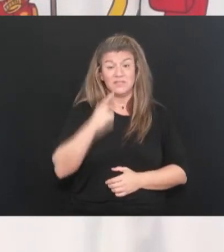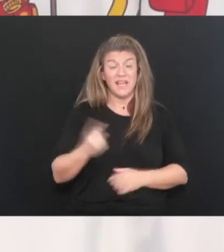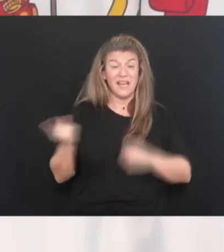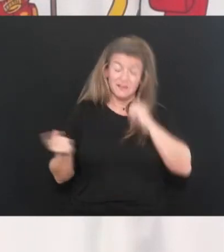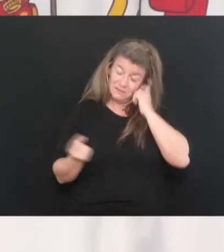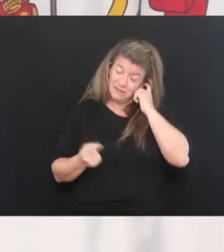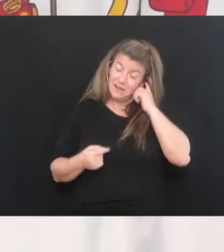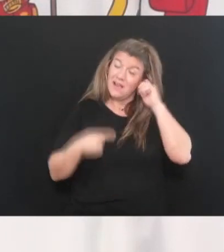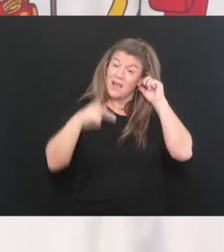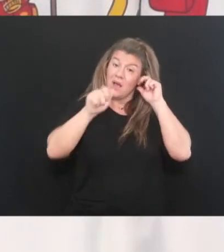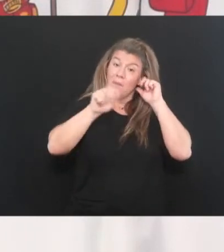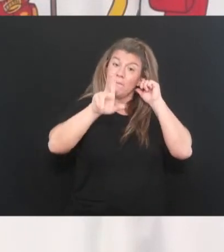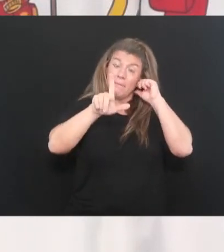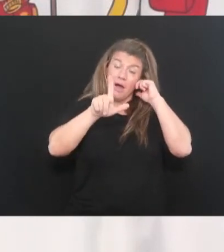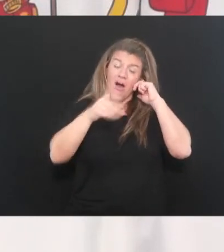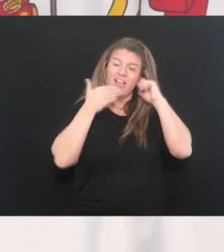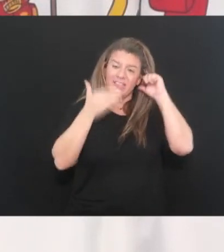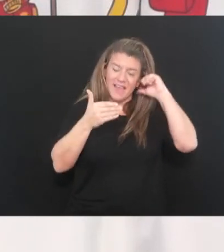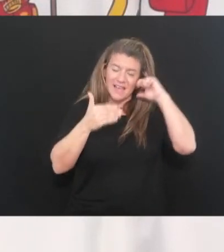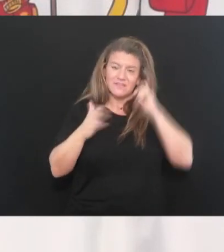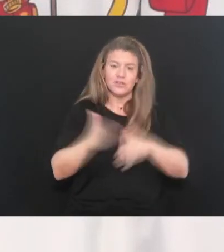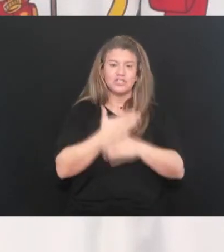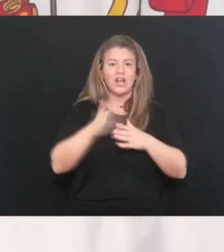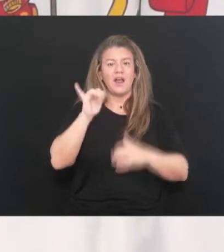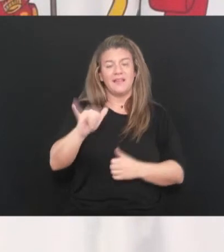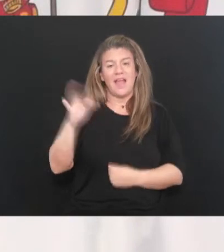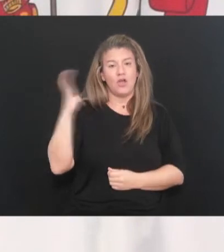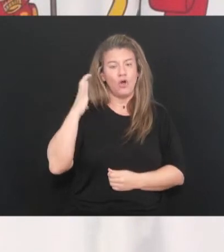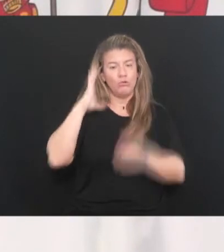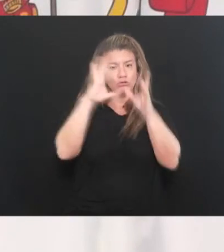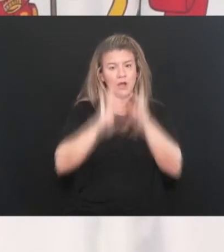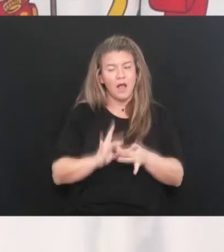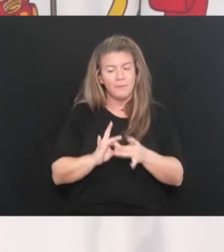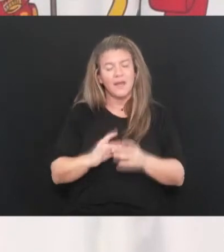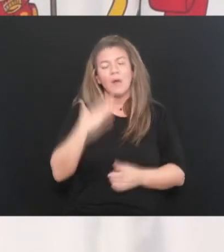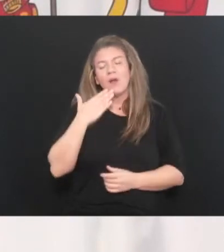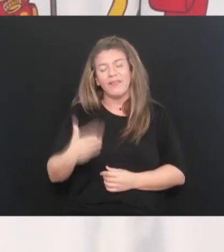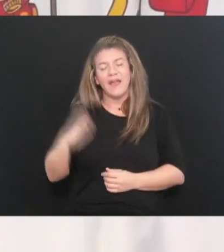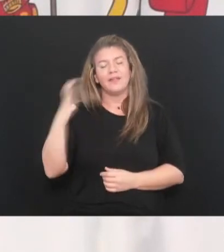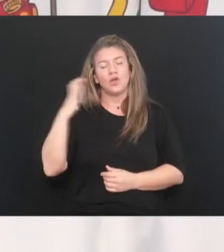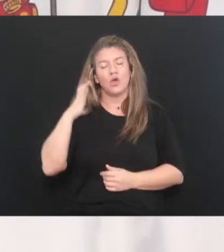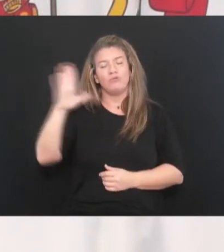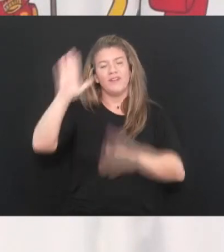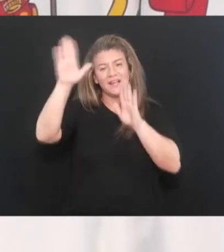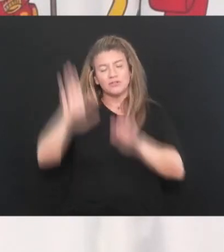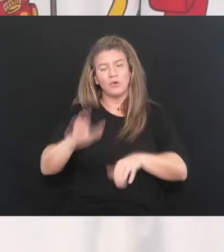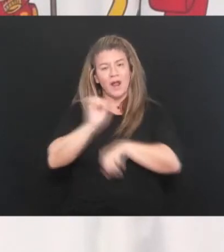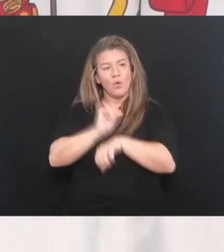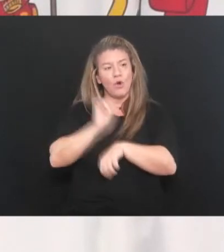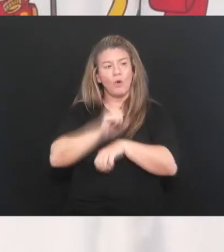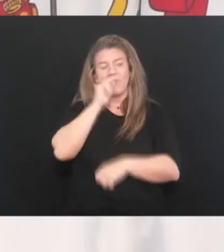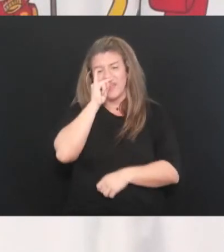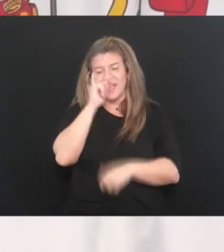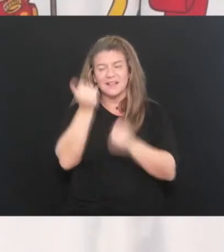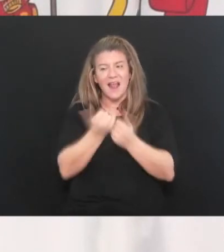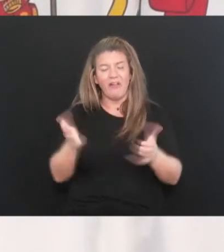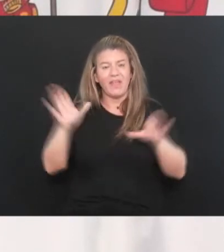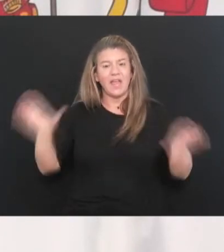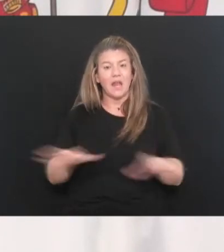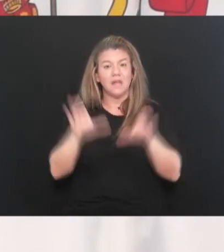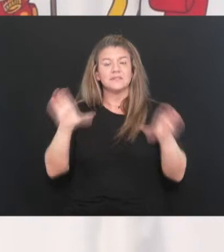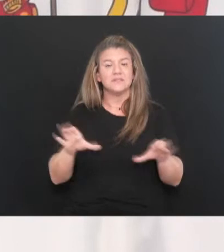Paul, thanks for bringing the coach on. Thanks to the coach for all the great work he does with the kids and everything he does all the